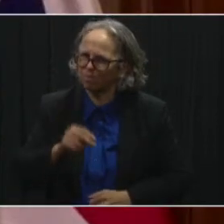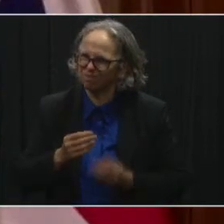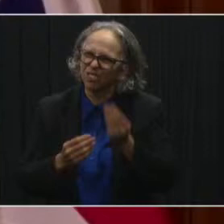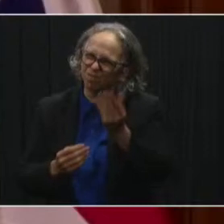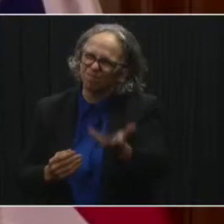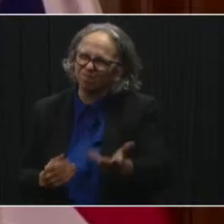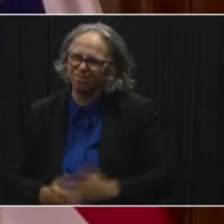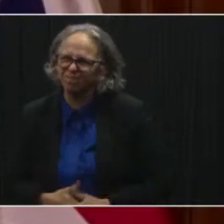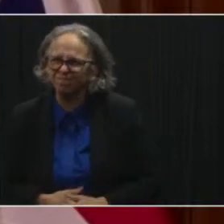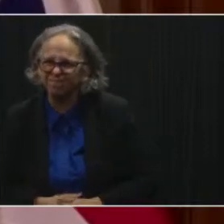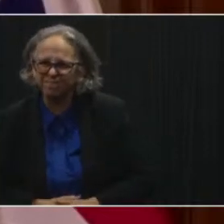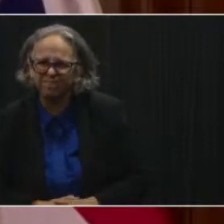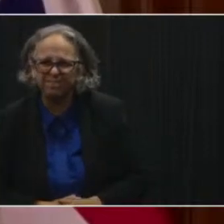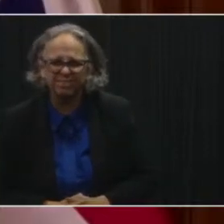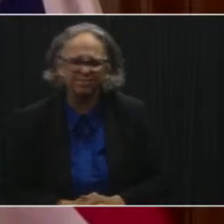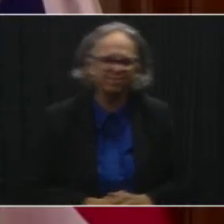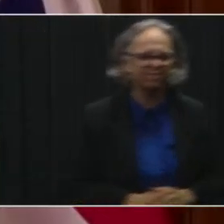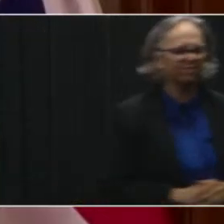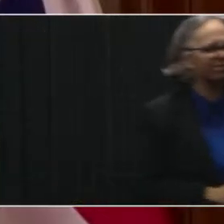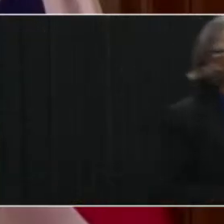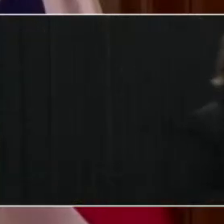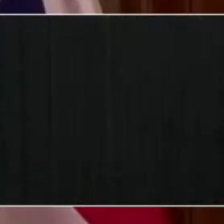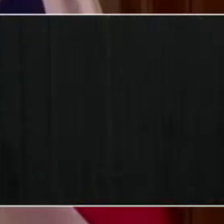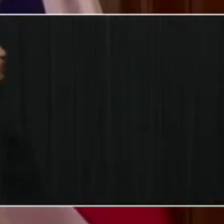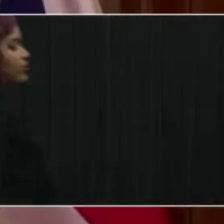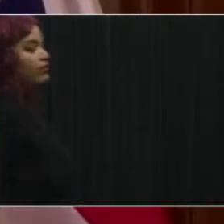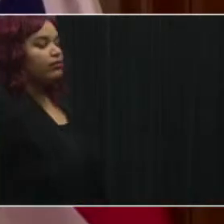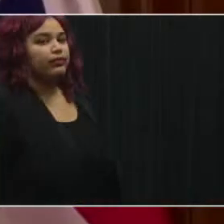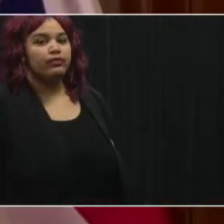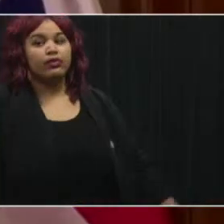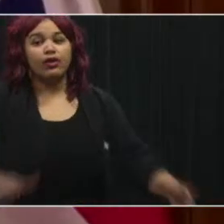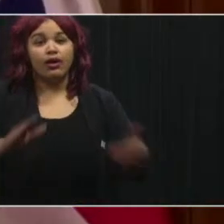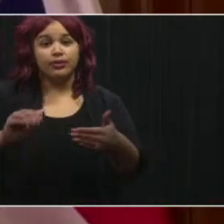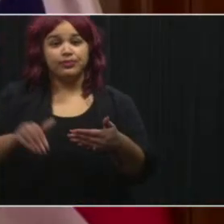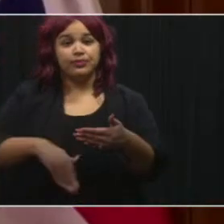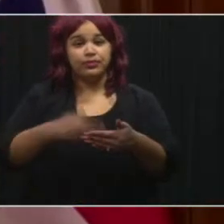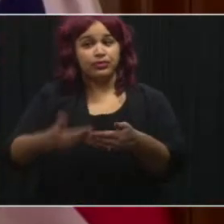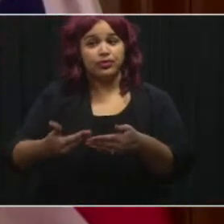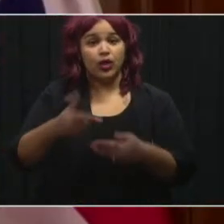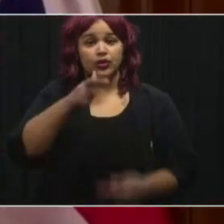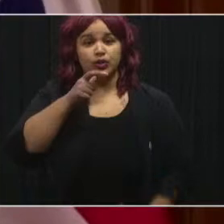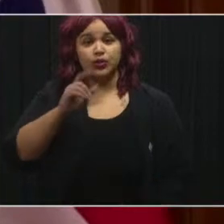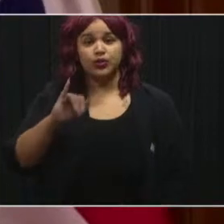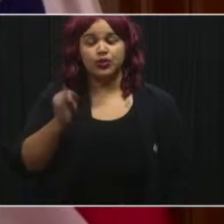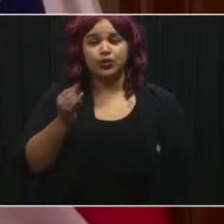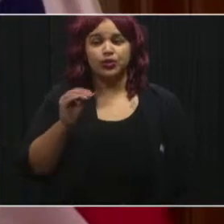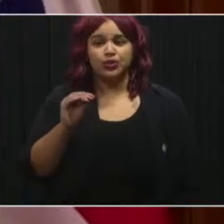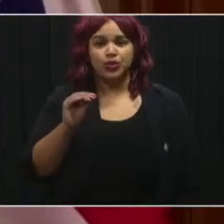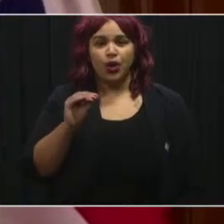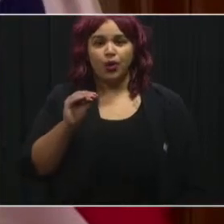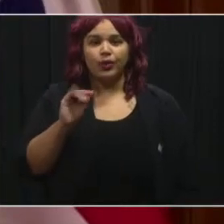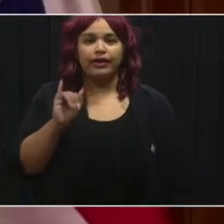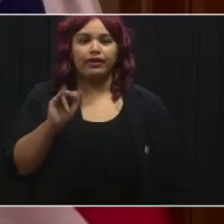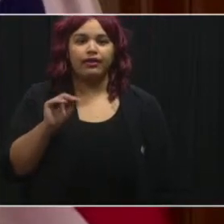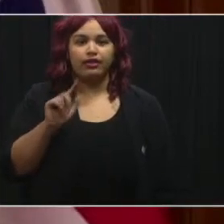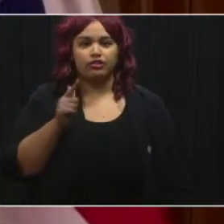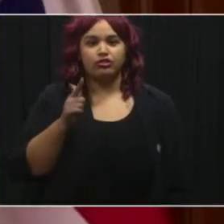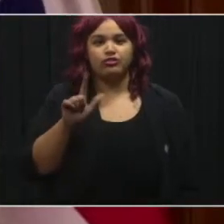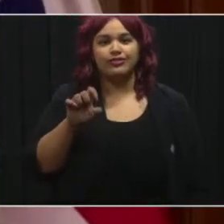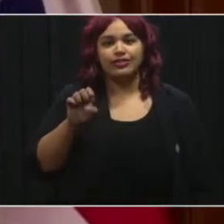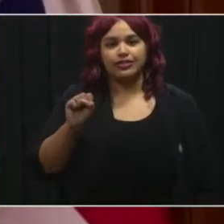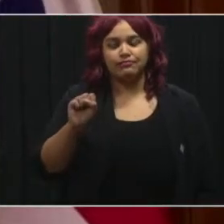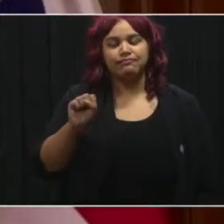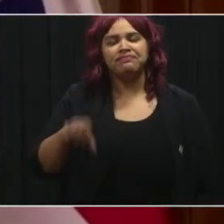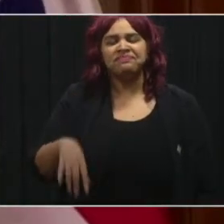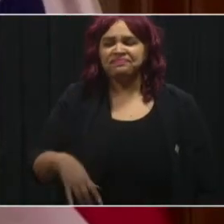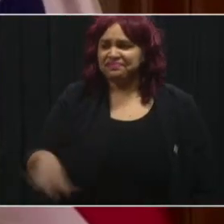Next question is from Joe Ingles at Ohio Public Radio and Television. Thank you, Governor and doctors, for doing this. I want to